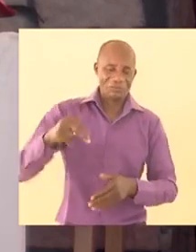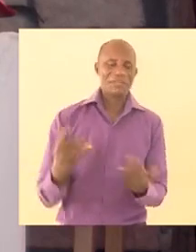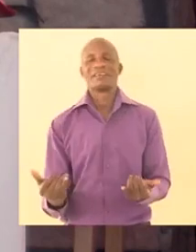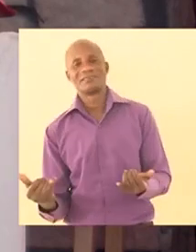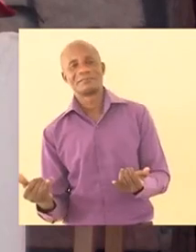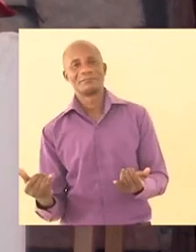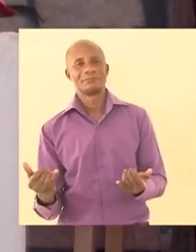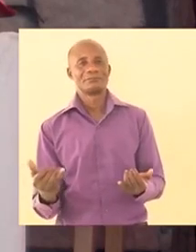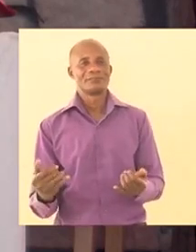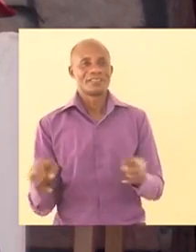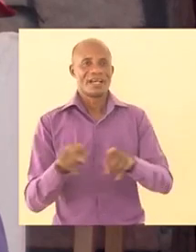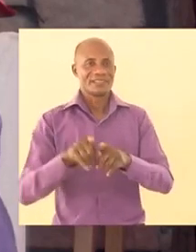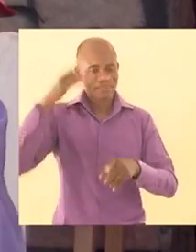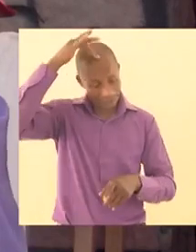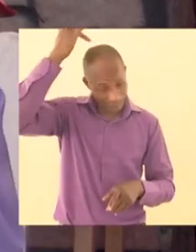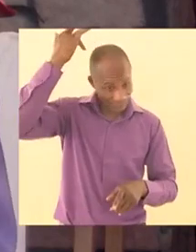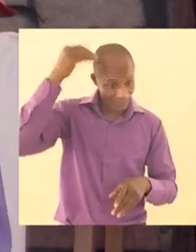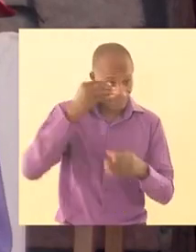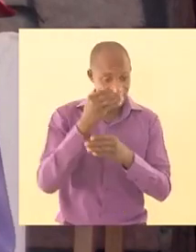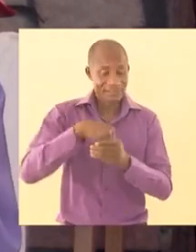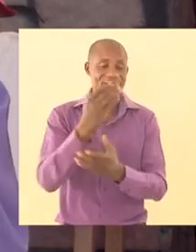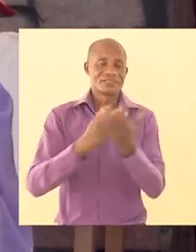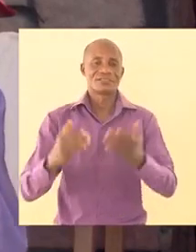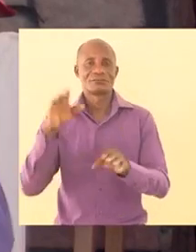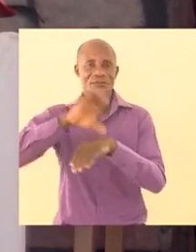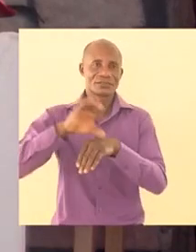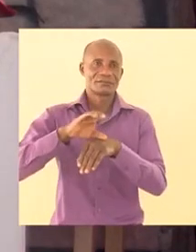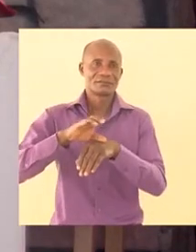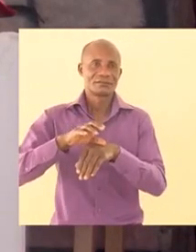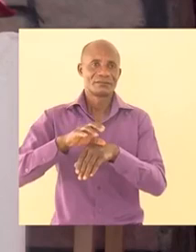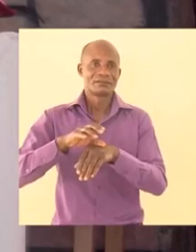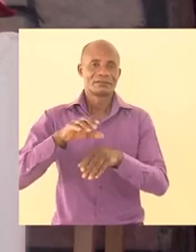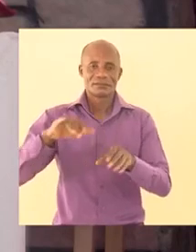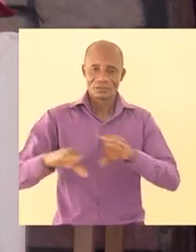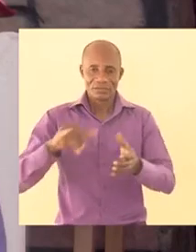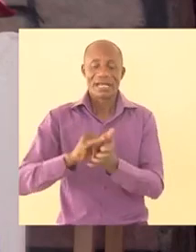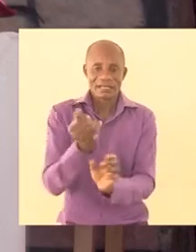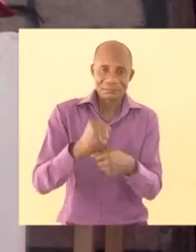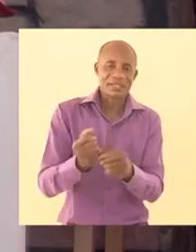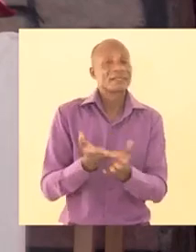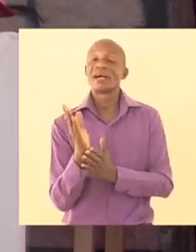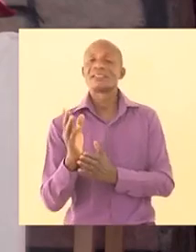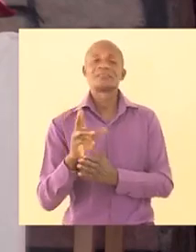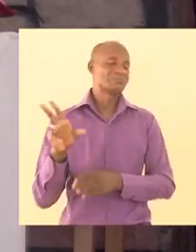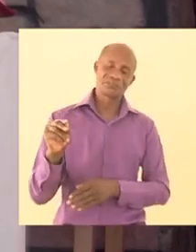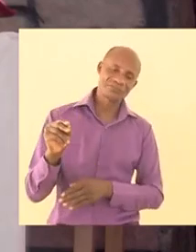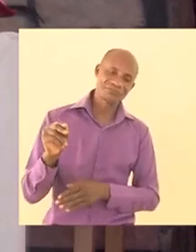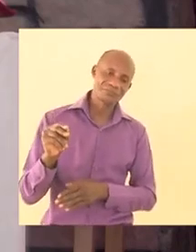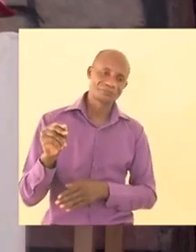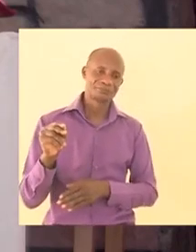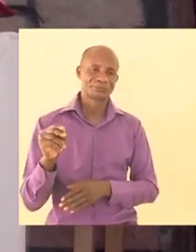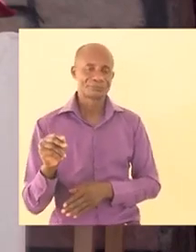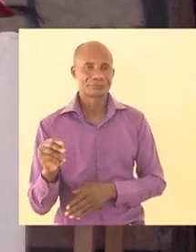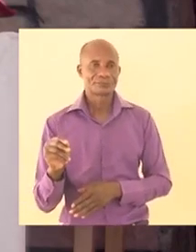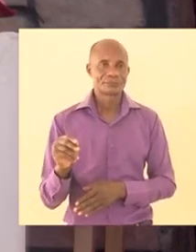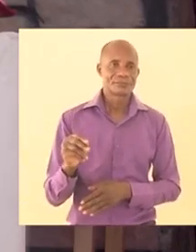legal, like homosexuality in certain churches. Does that make it right? So it can become legal. It has become legal in